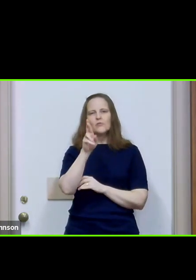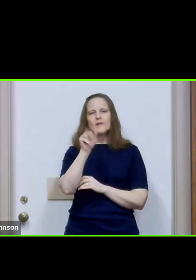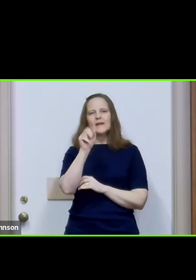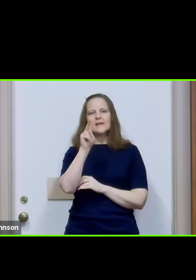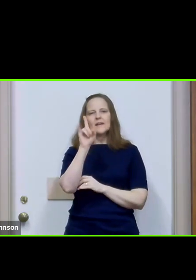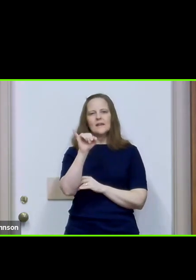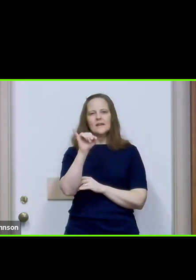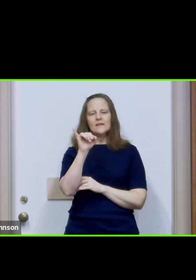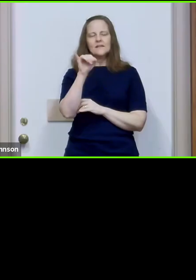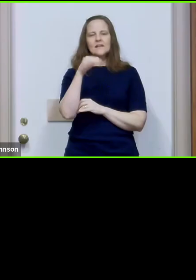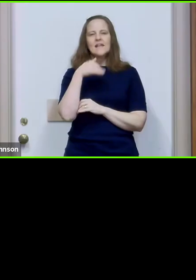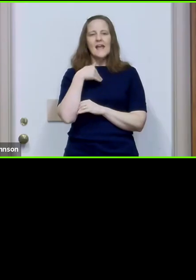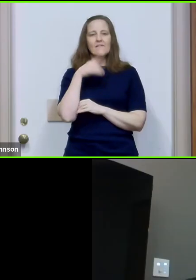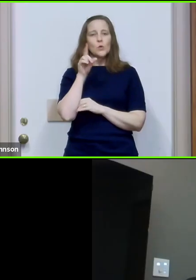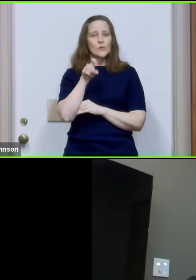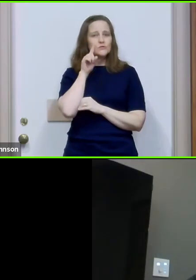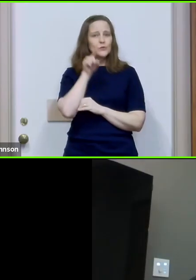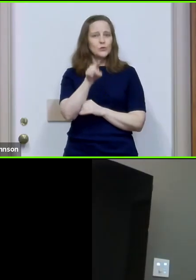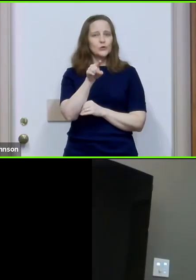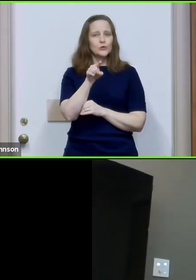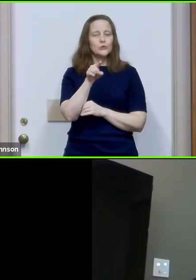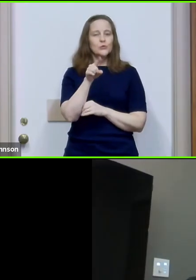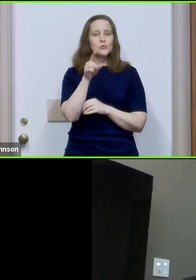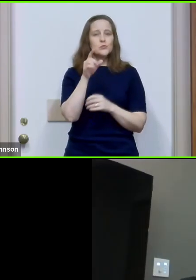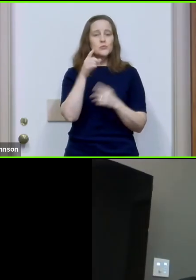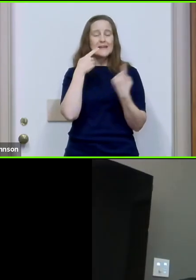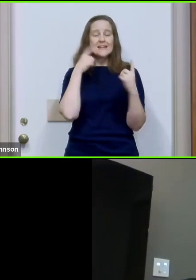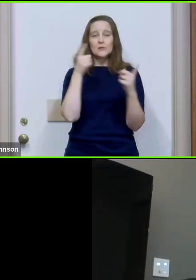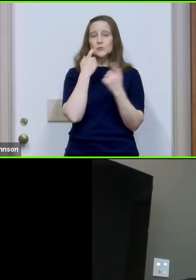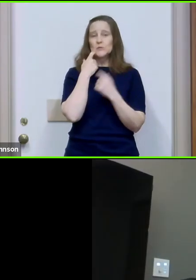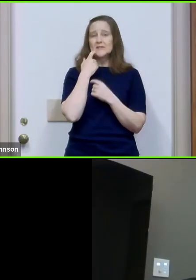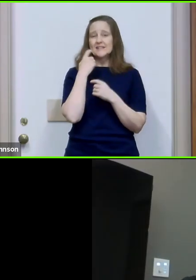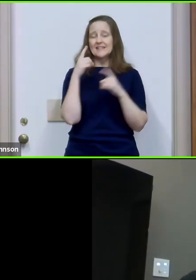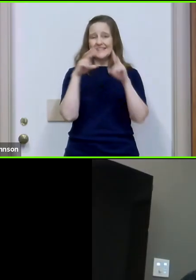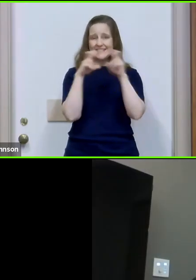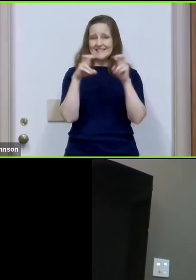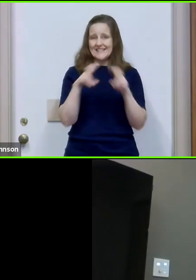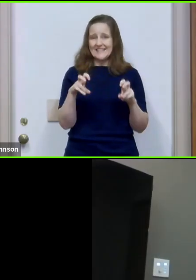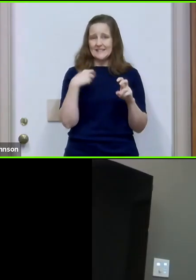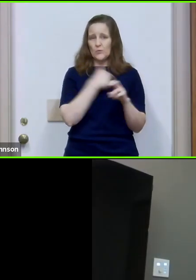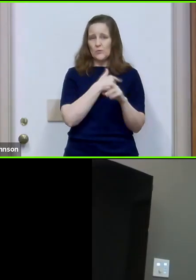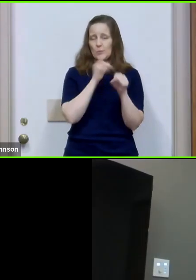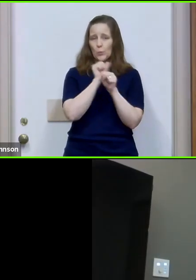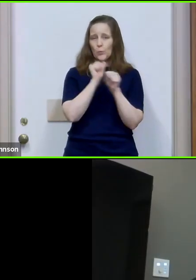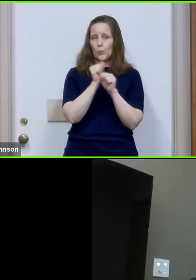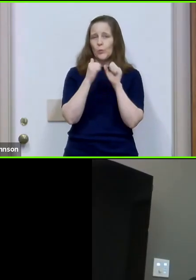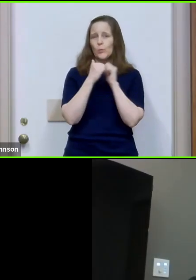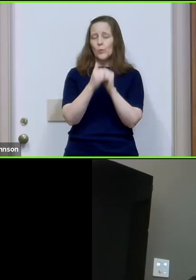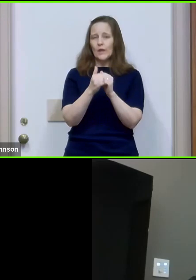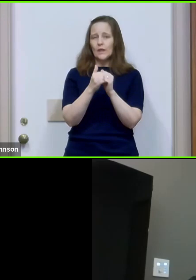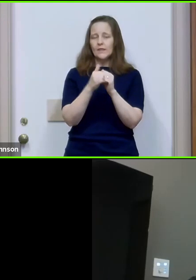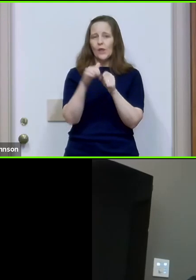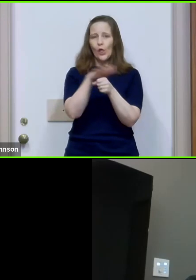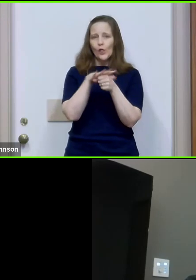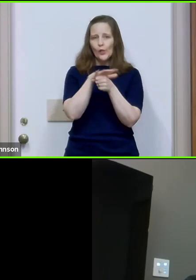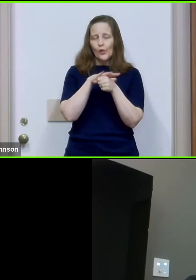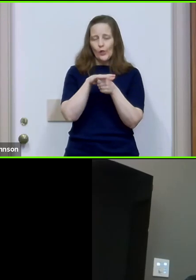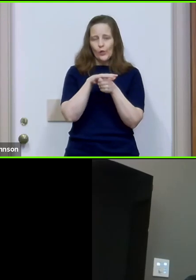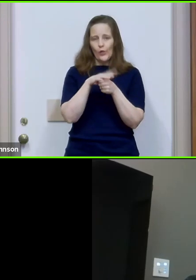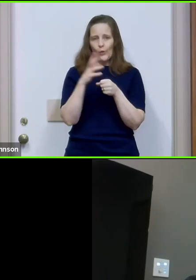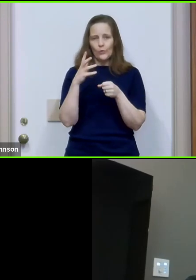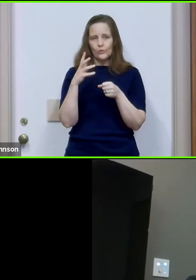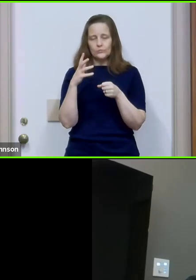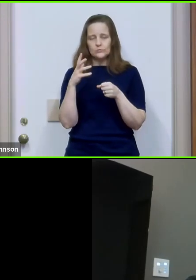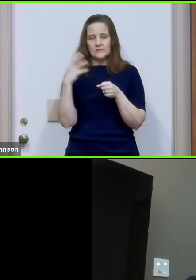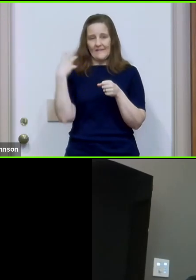you because there was a question. We announced here recently that the testing that we've been working with the local officials on that had been on